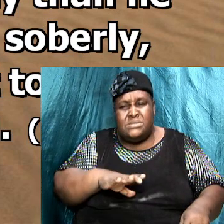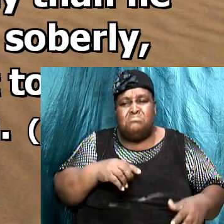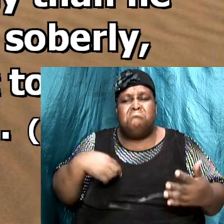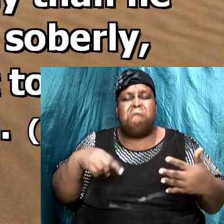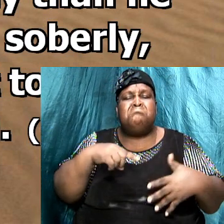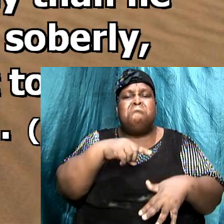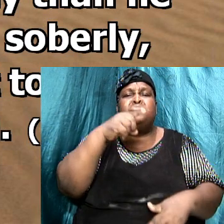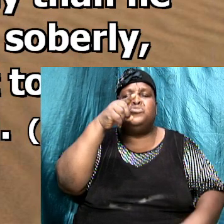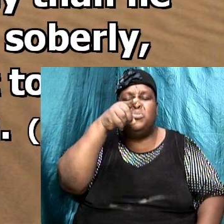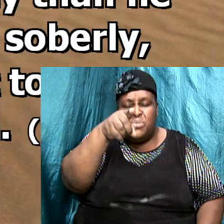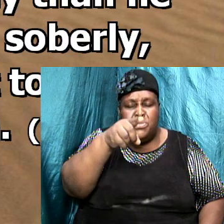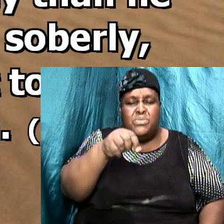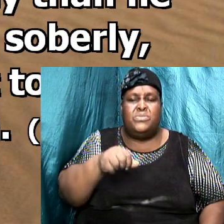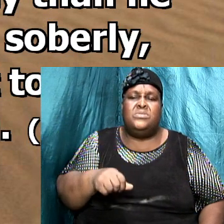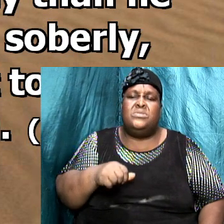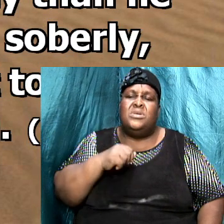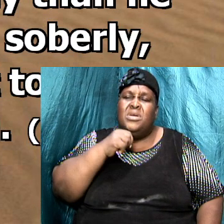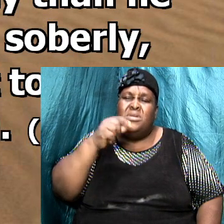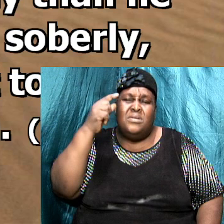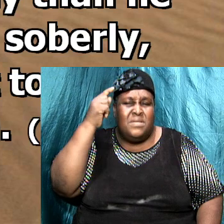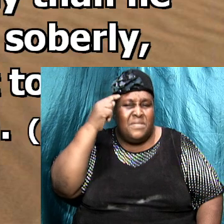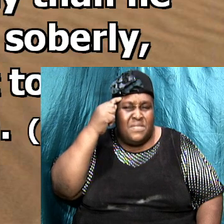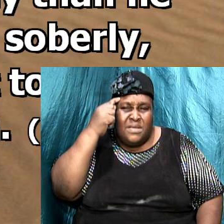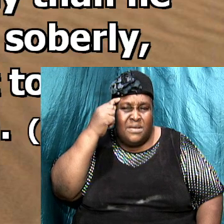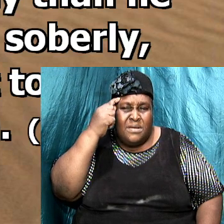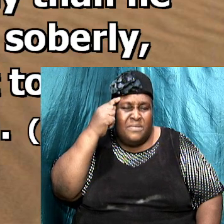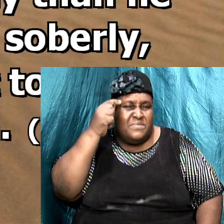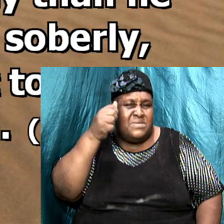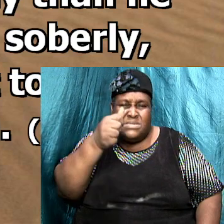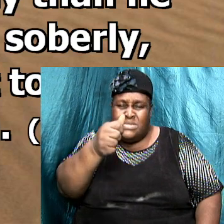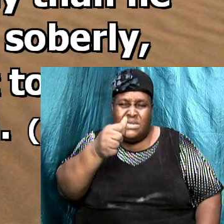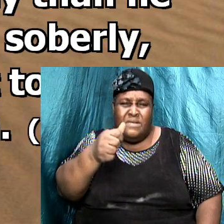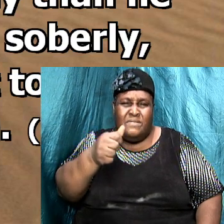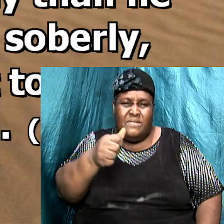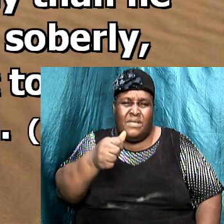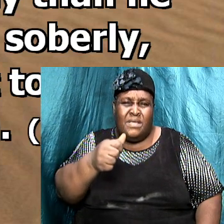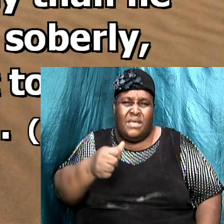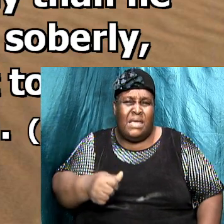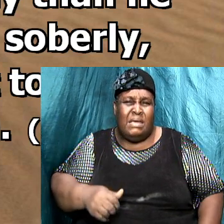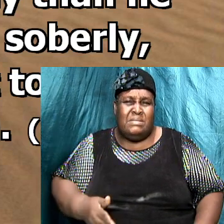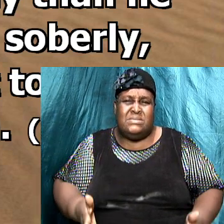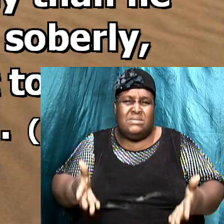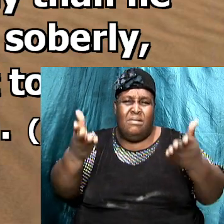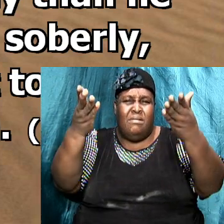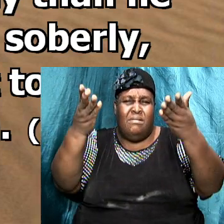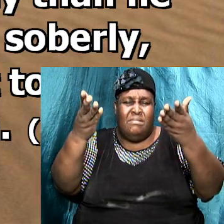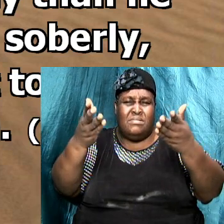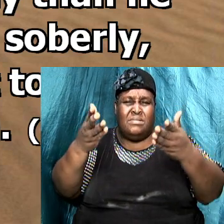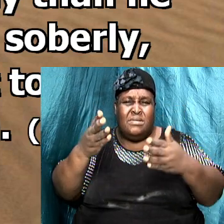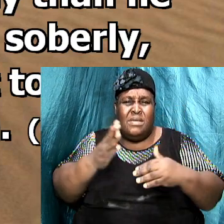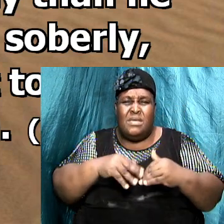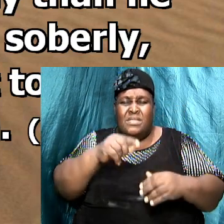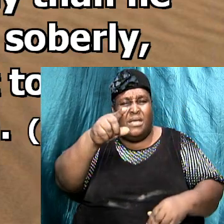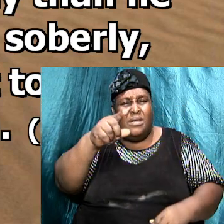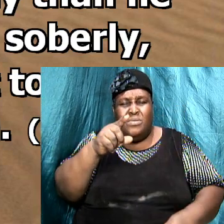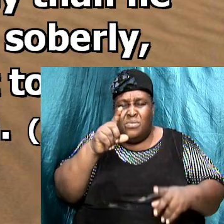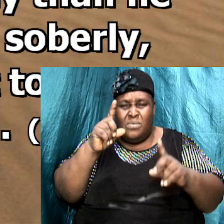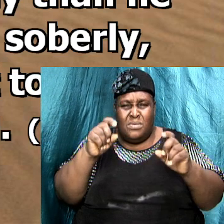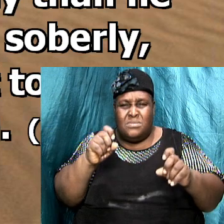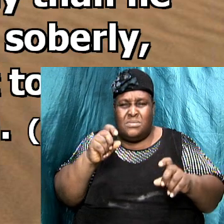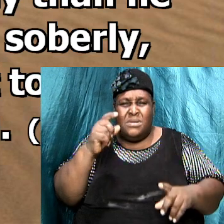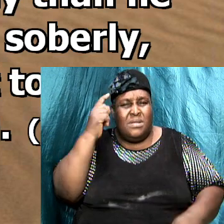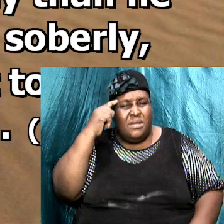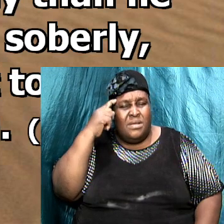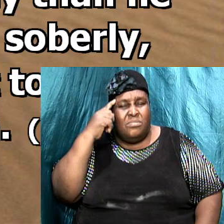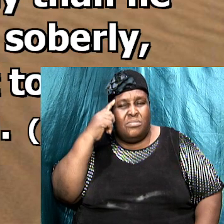you, not to think of himself more highly than he ought to think, but to